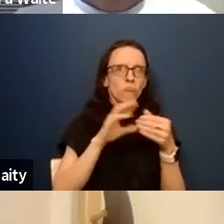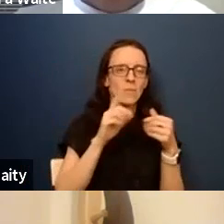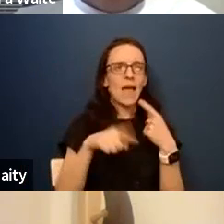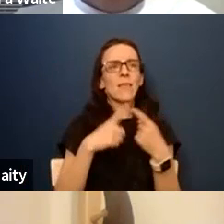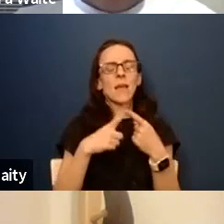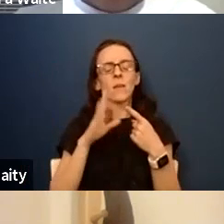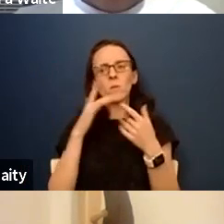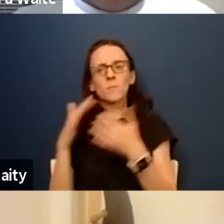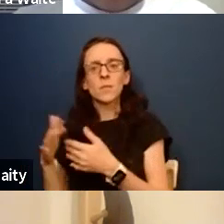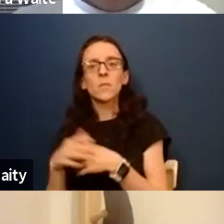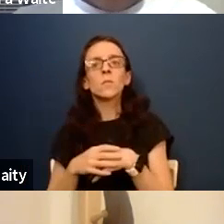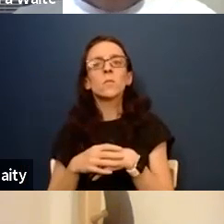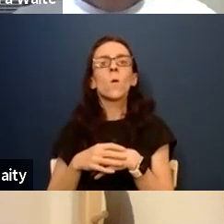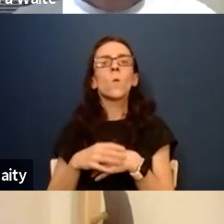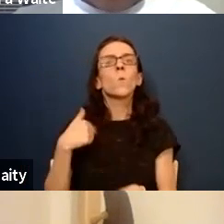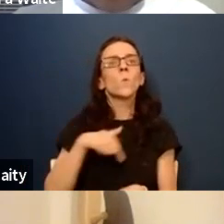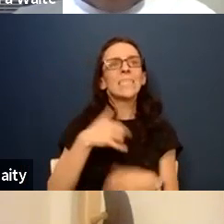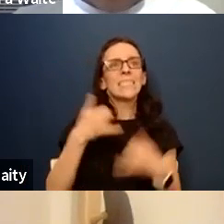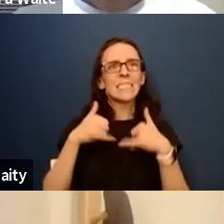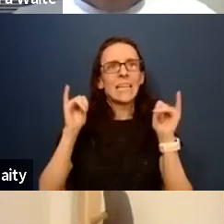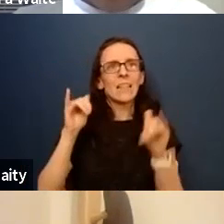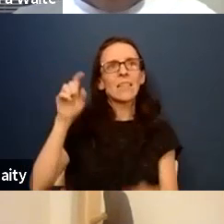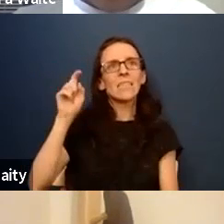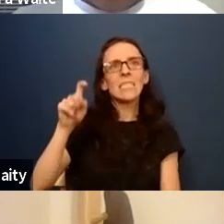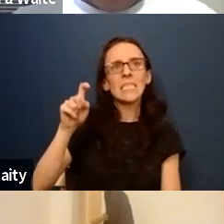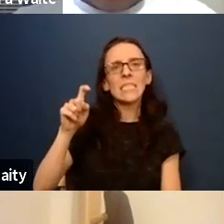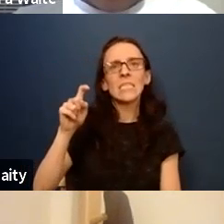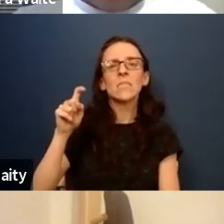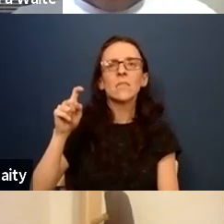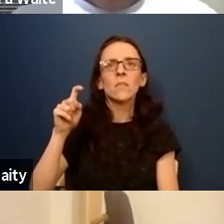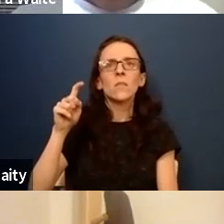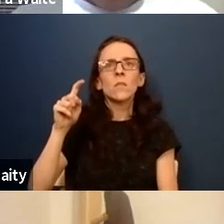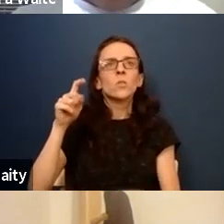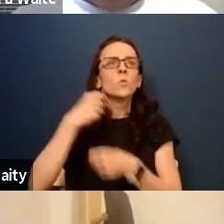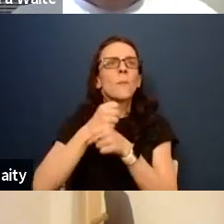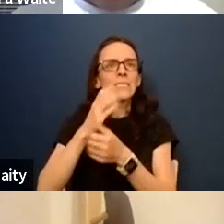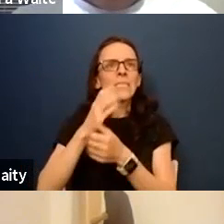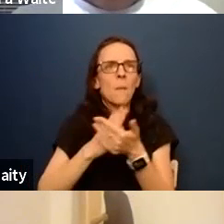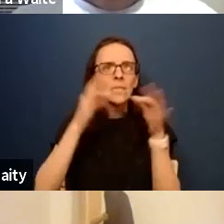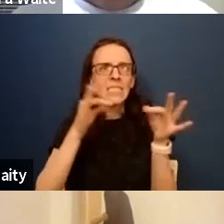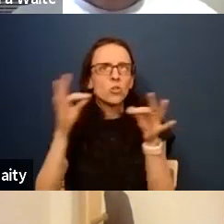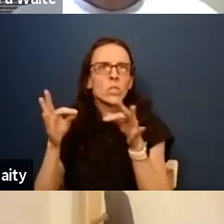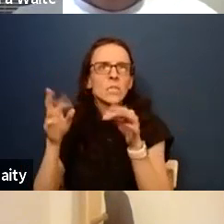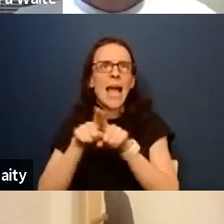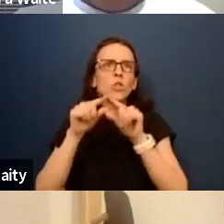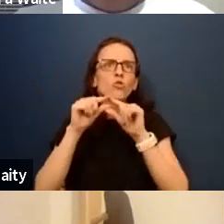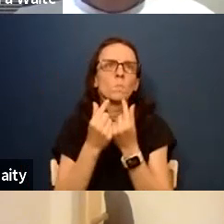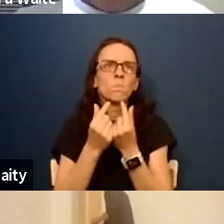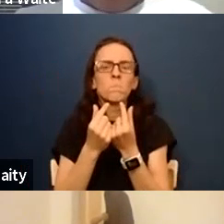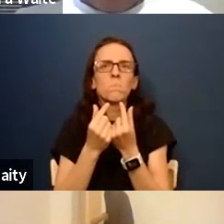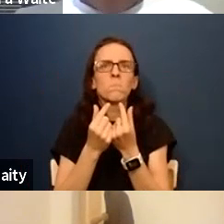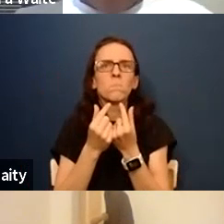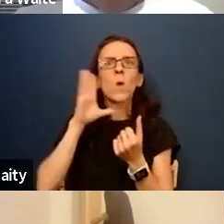we still need to make some decisions as a group. And I will say this